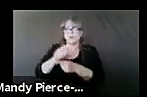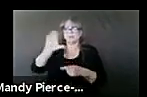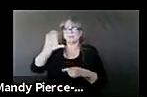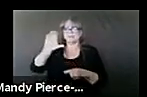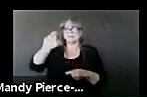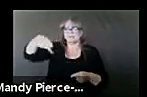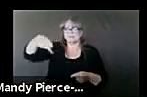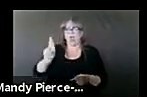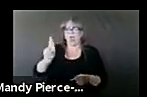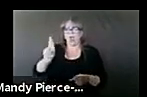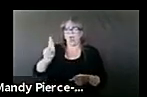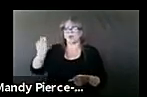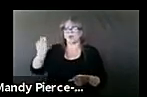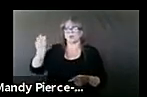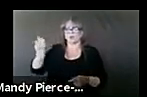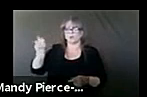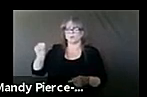facilities?